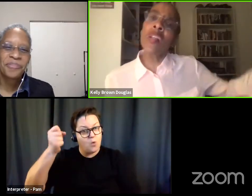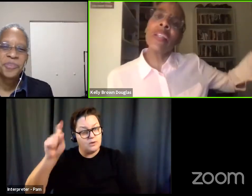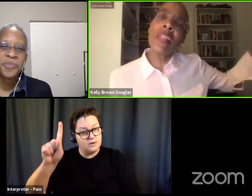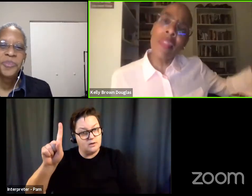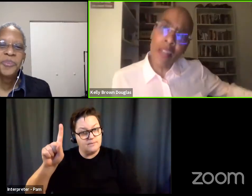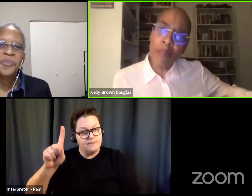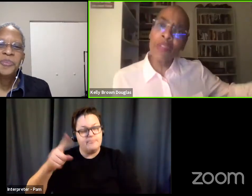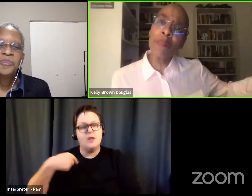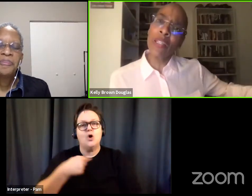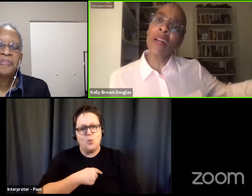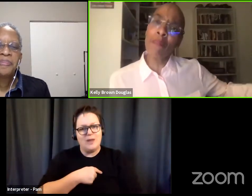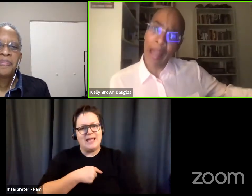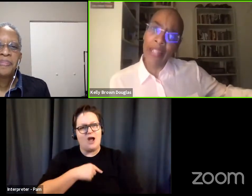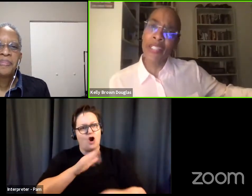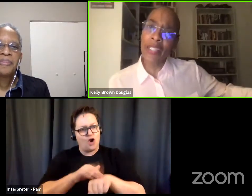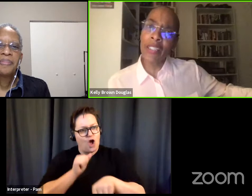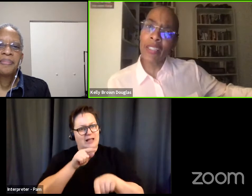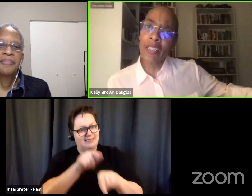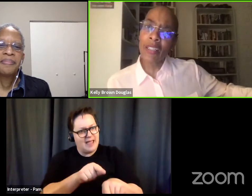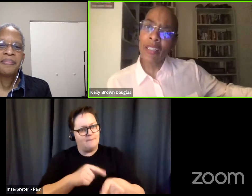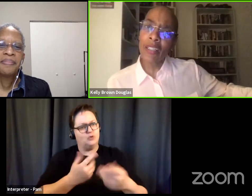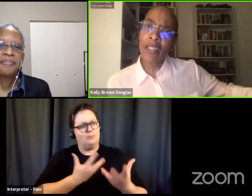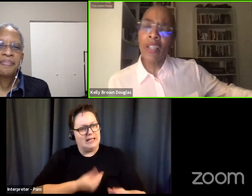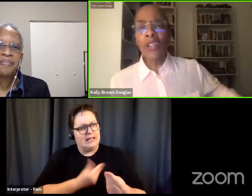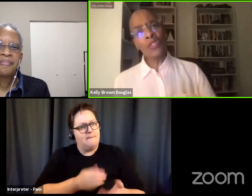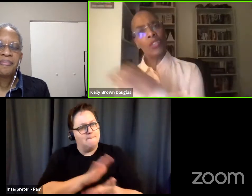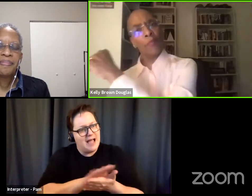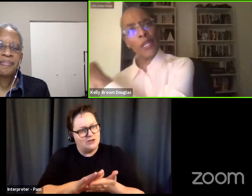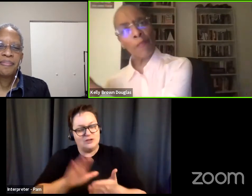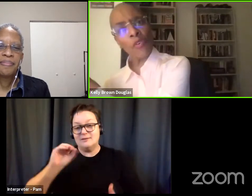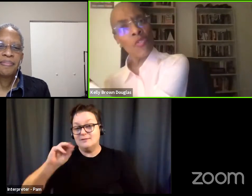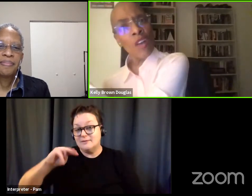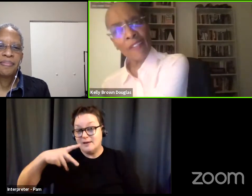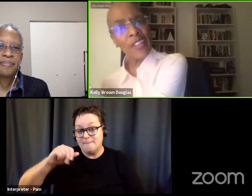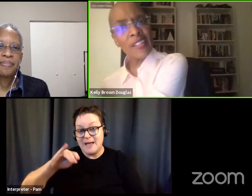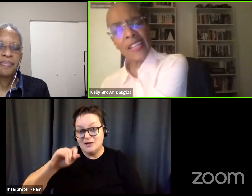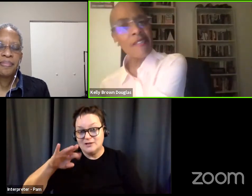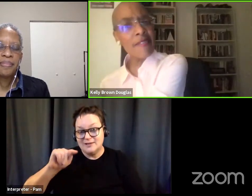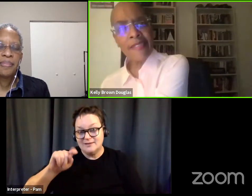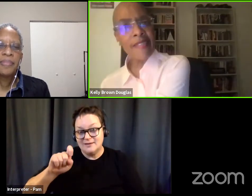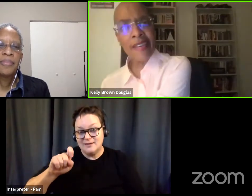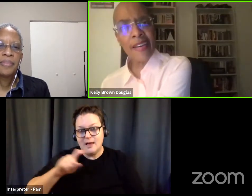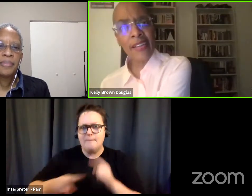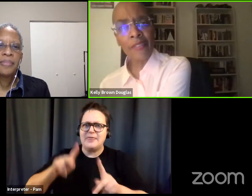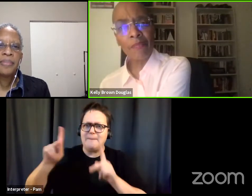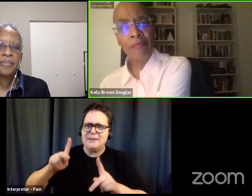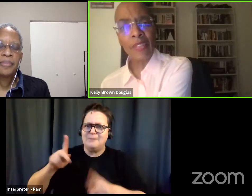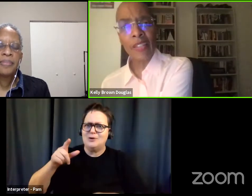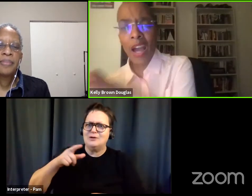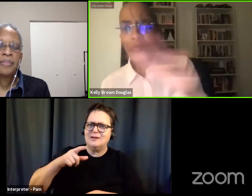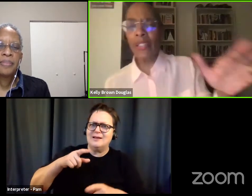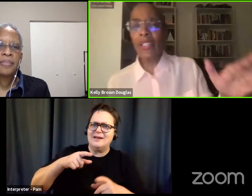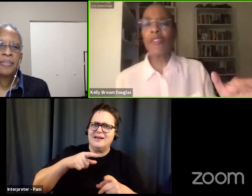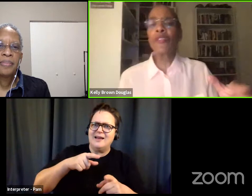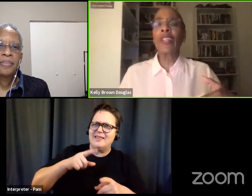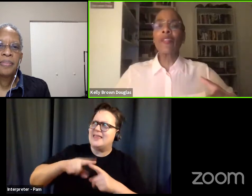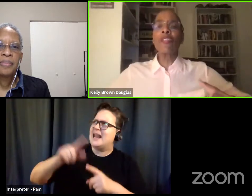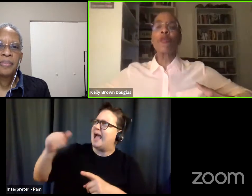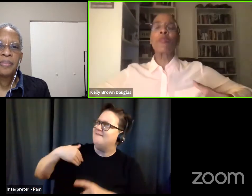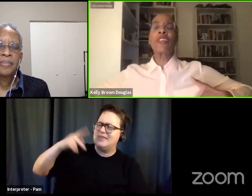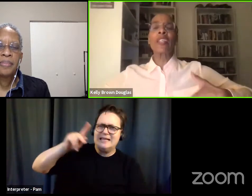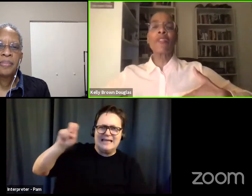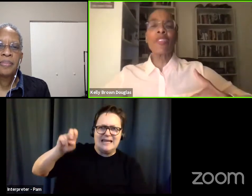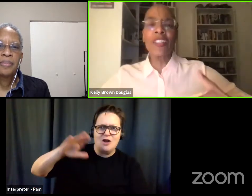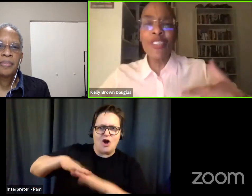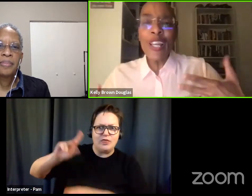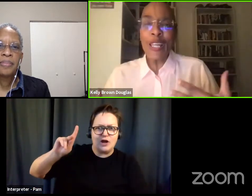We're calling them to be compassionate to the people who have their knee on their neck. Now, I believe in forgiveness,